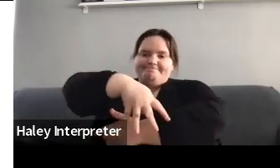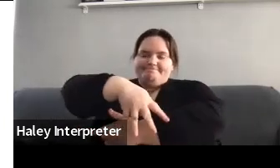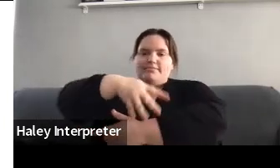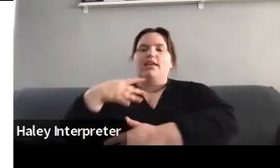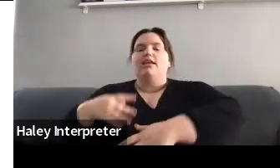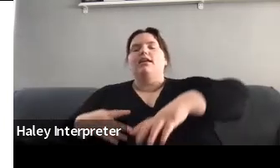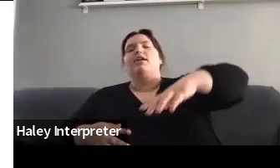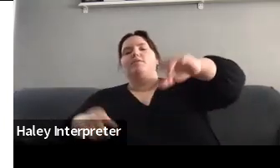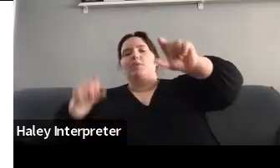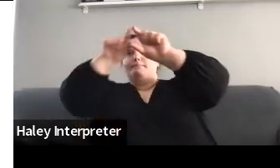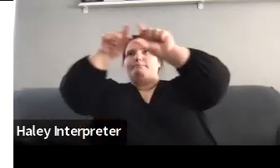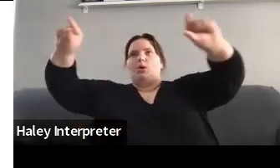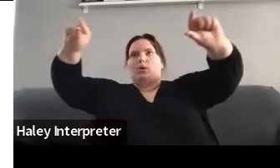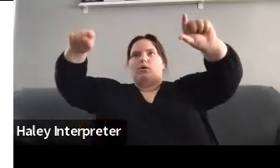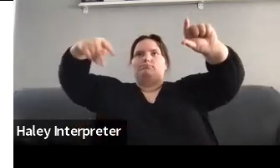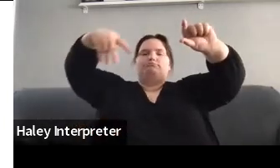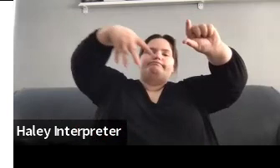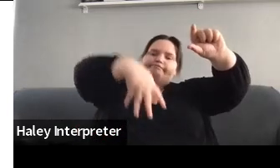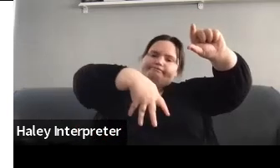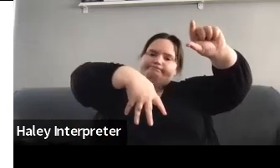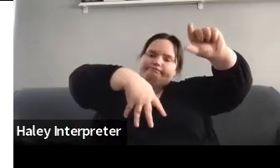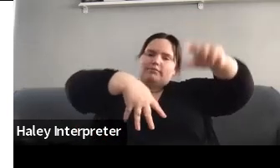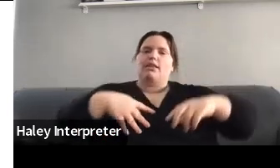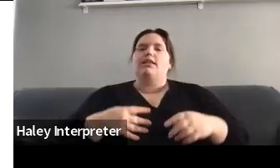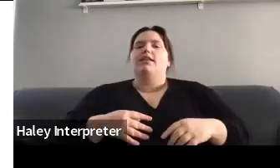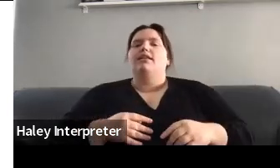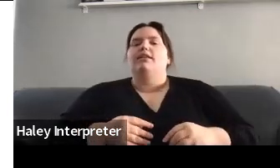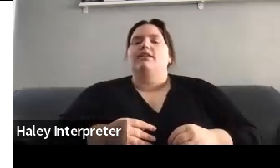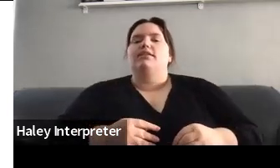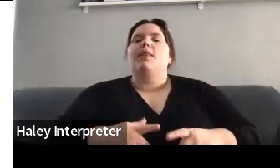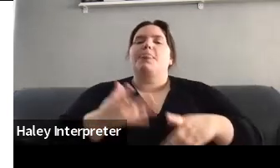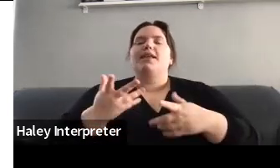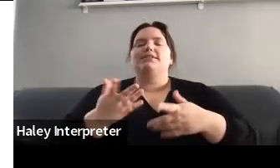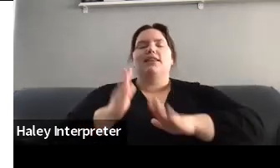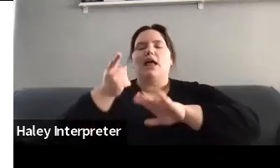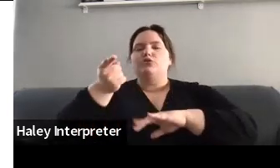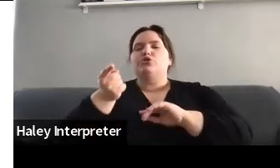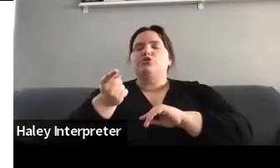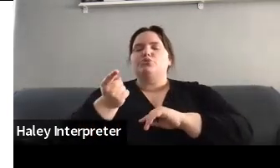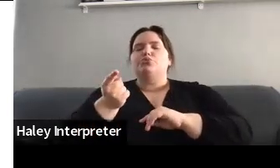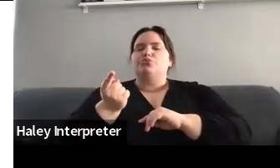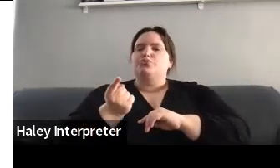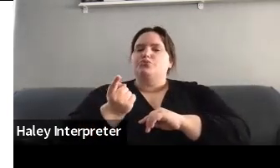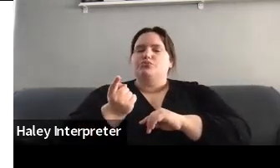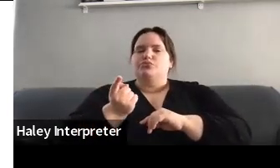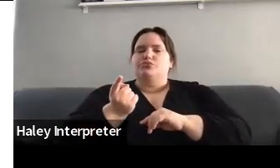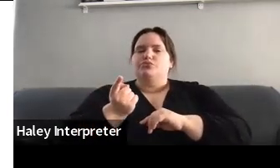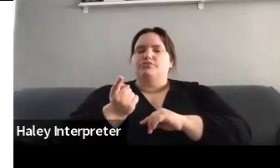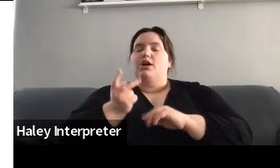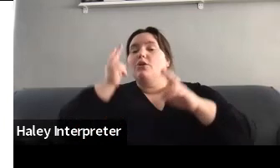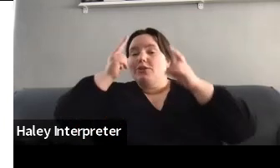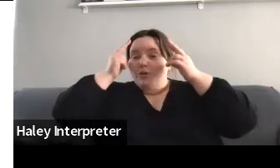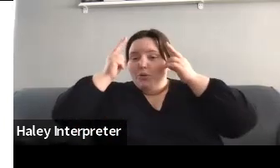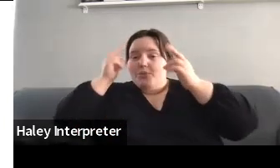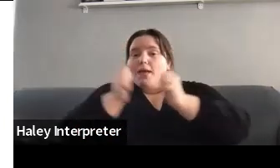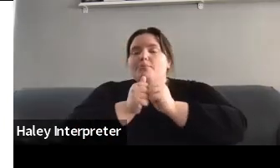one shown comes with all that you need to groom your pet, and this allows you to kind of groom them without needing